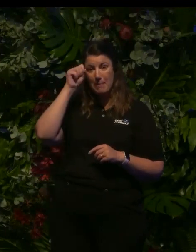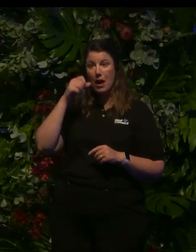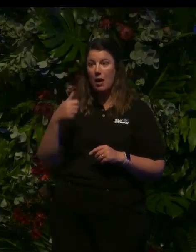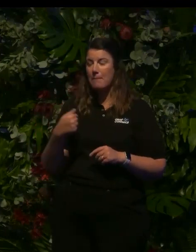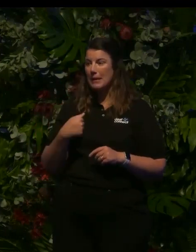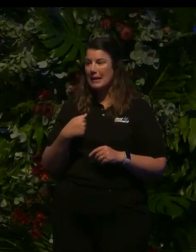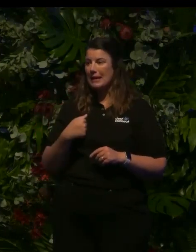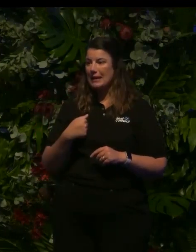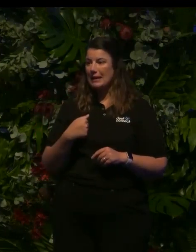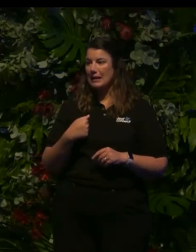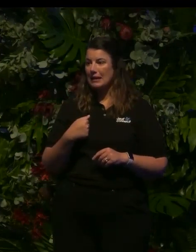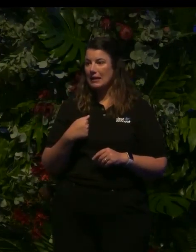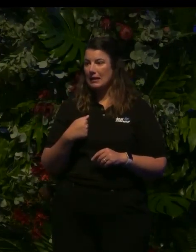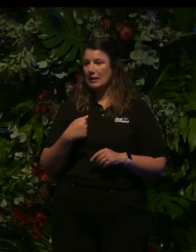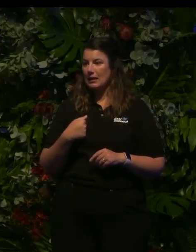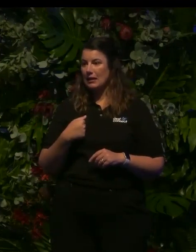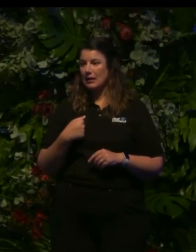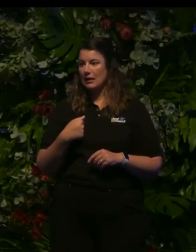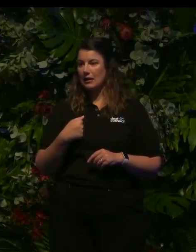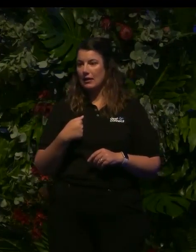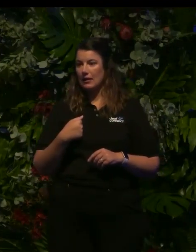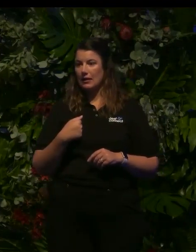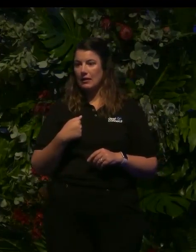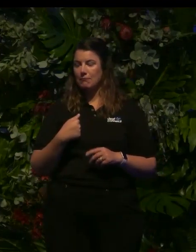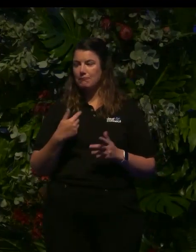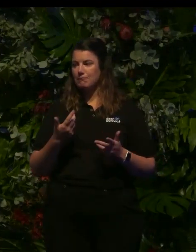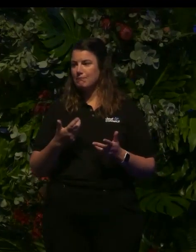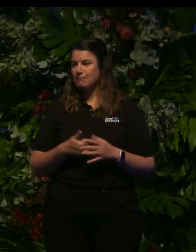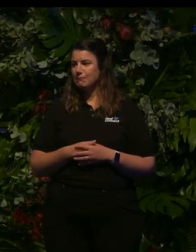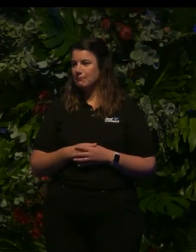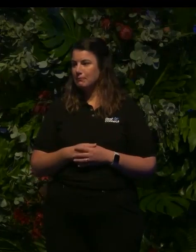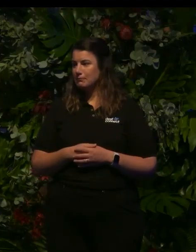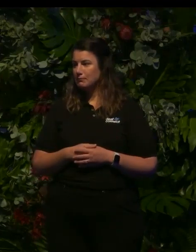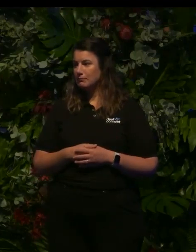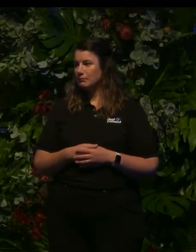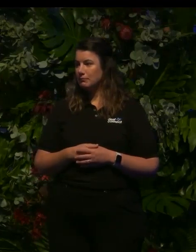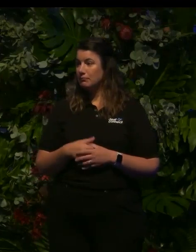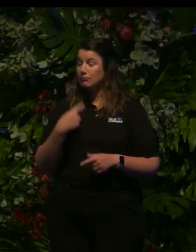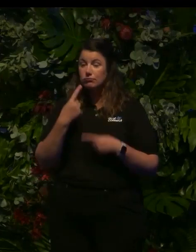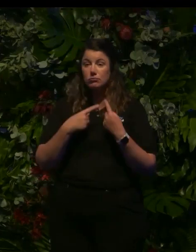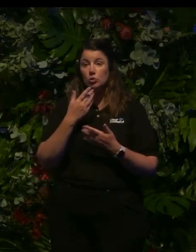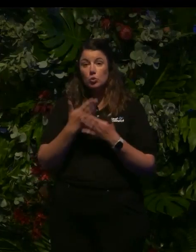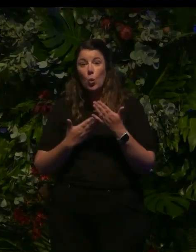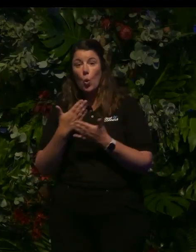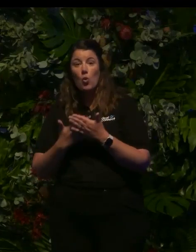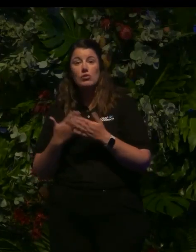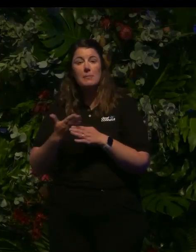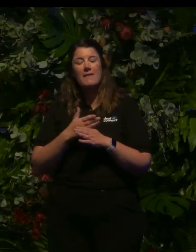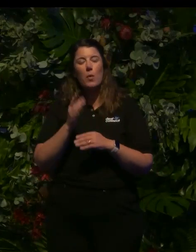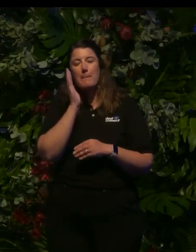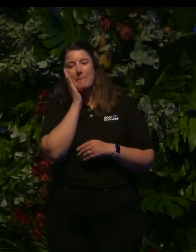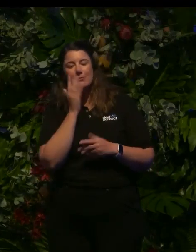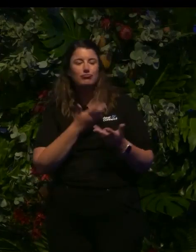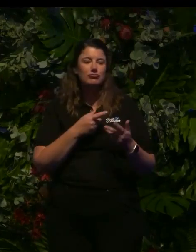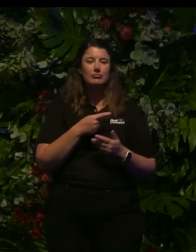our son, we were always just telling them story a little bit before going to